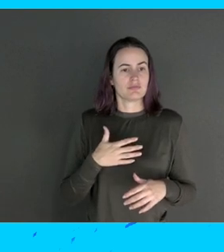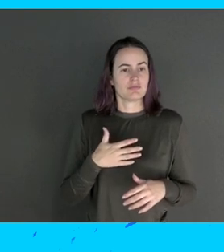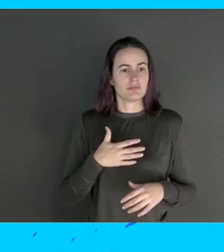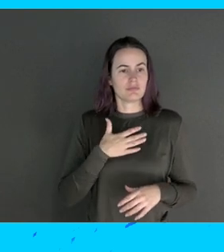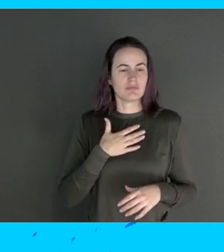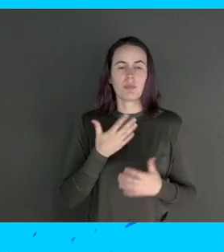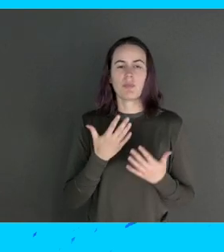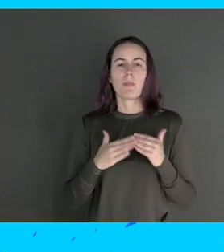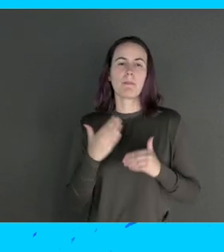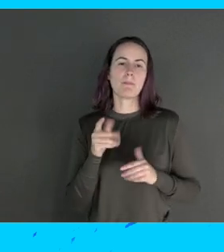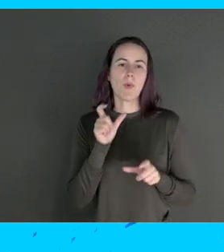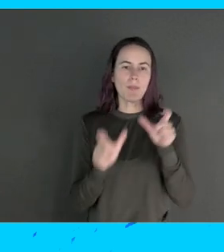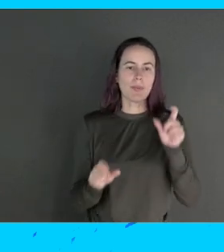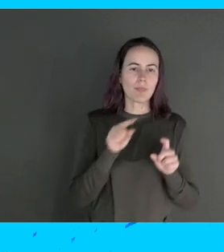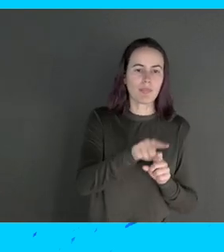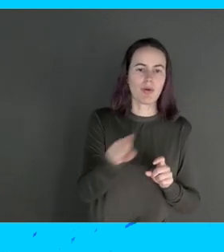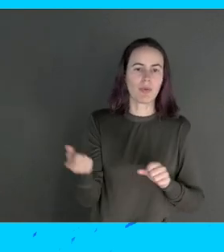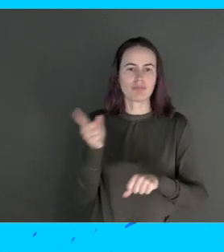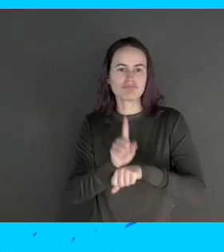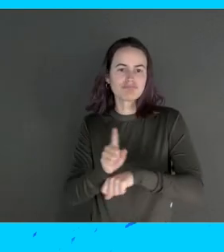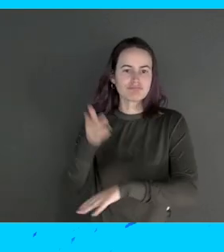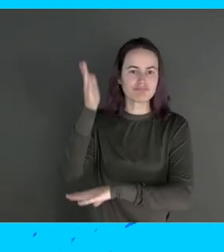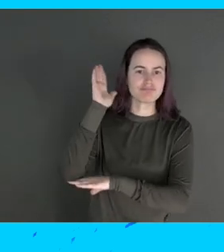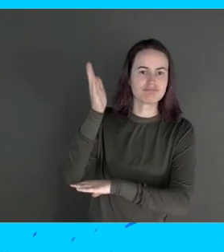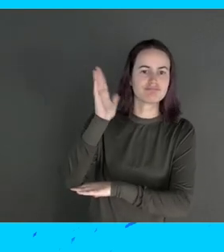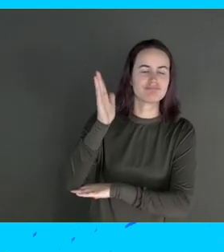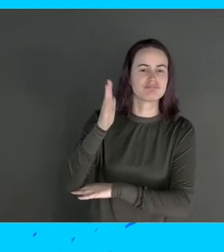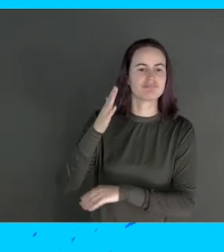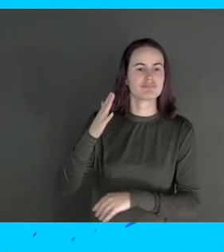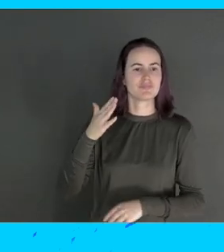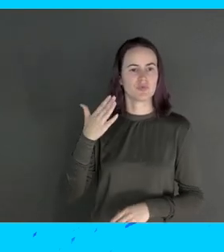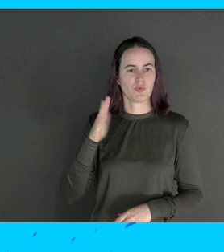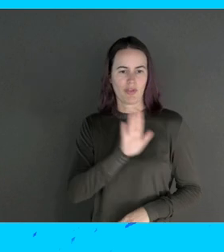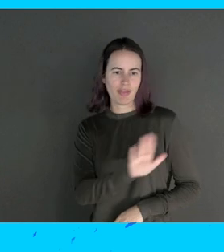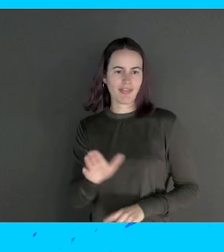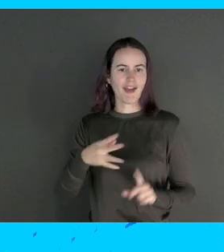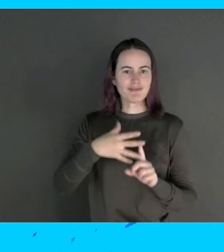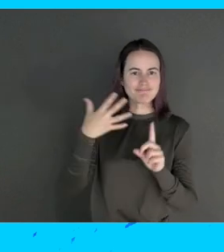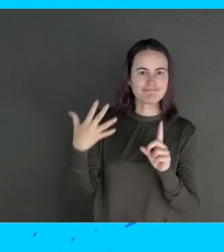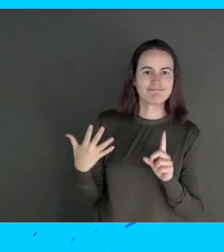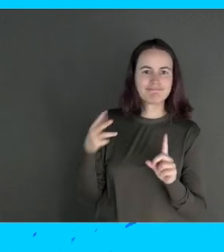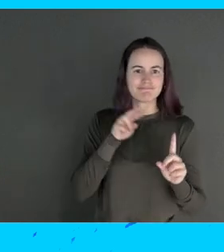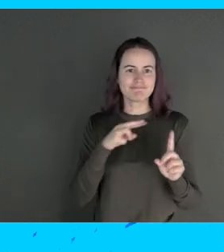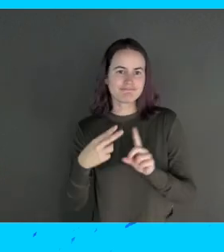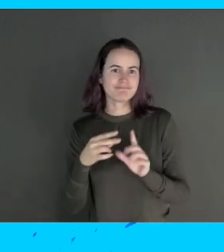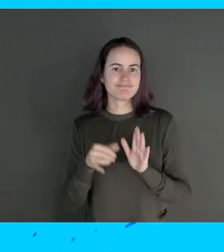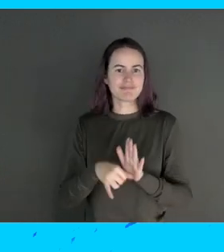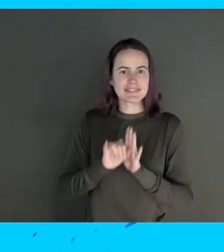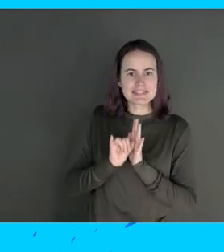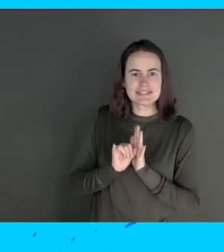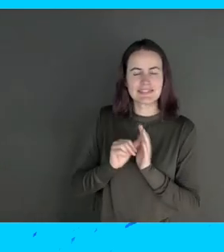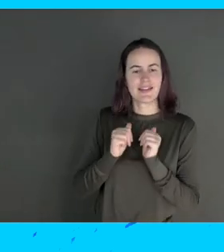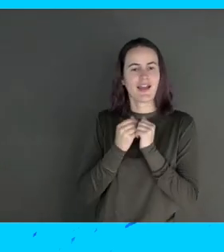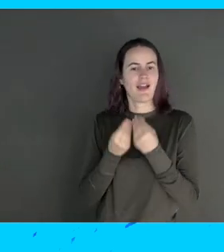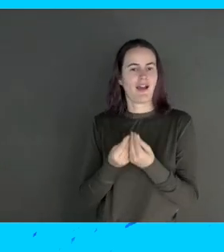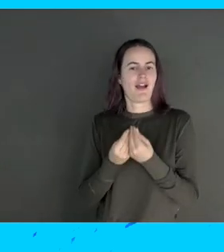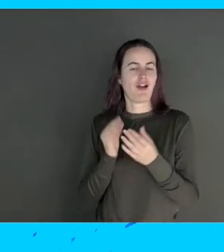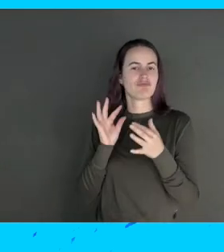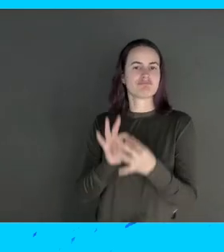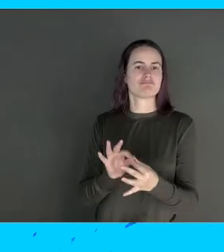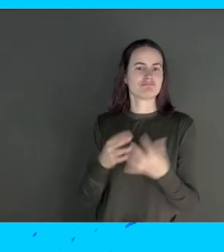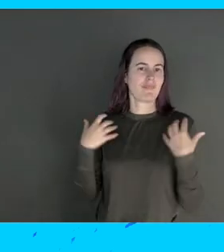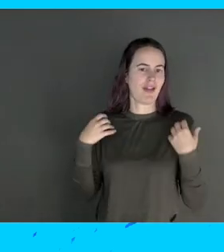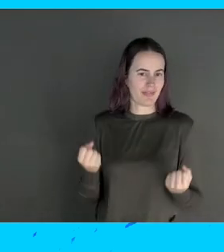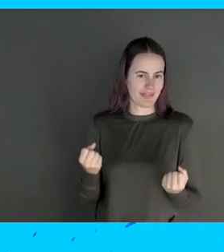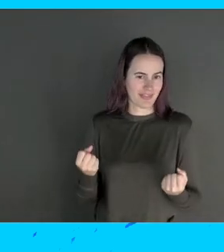speakers as well as to listen from them with different aspects of LGBTIQ adolescents' health and well-being. So moving toward,